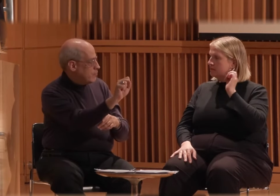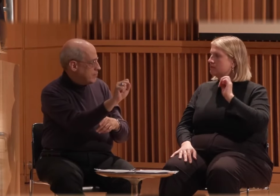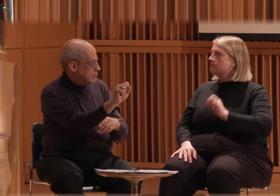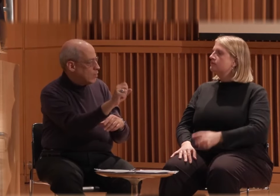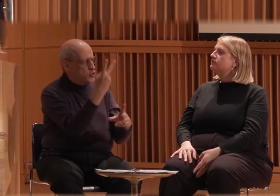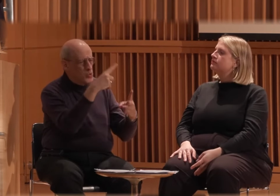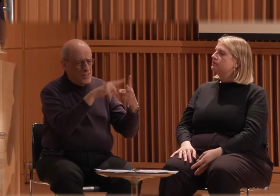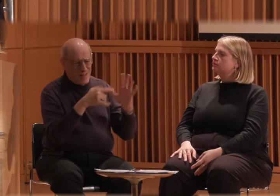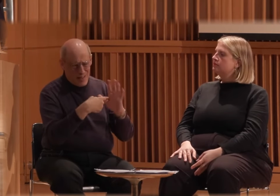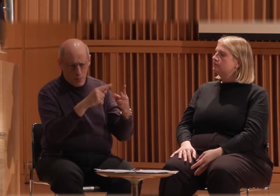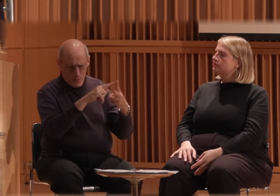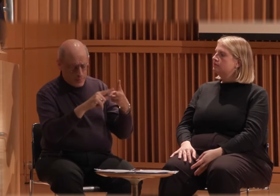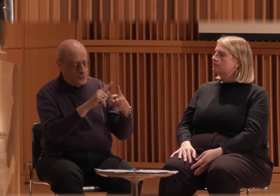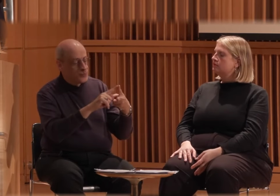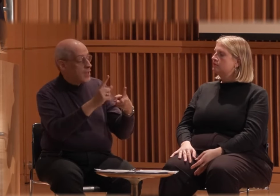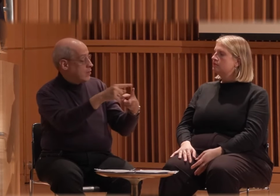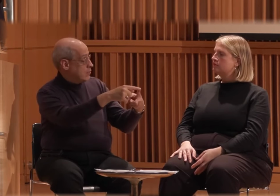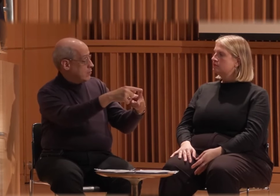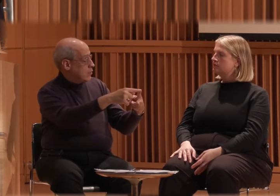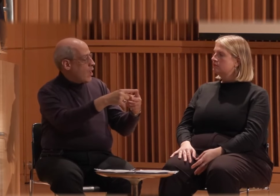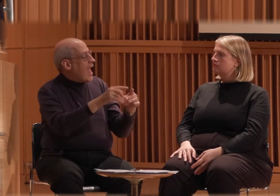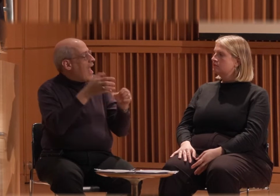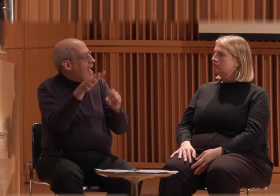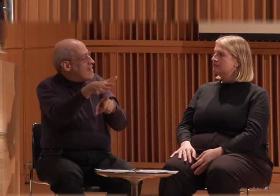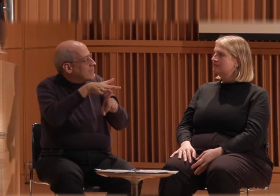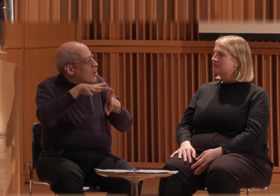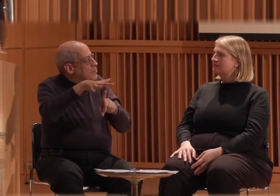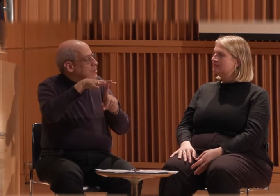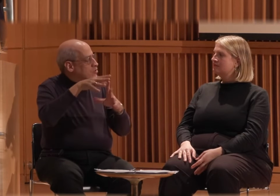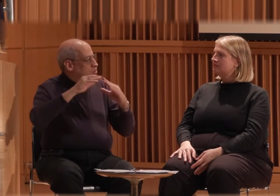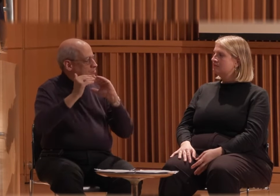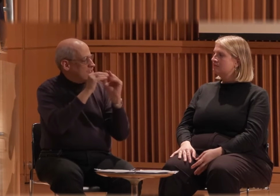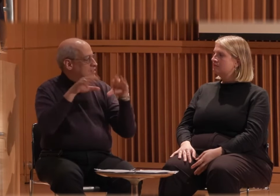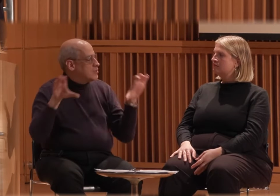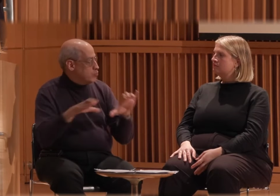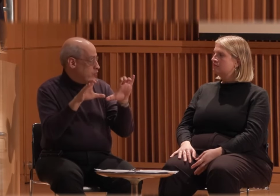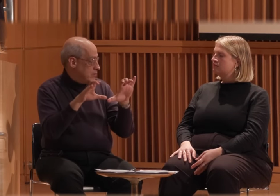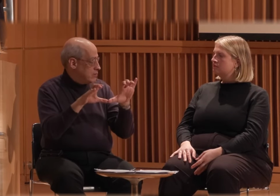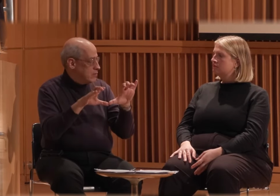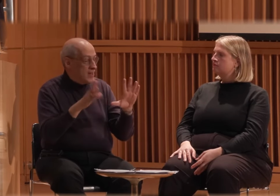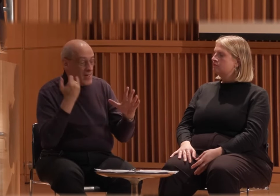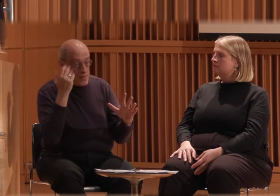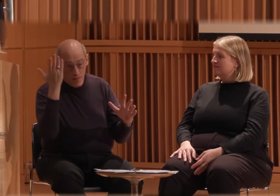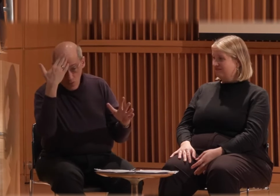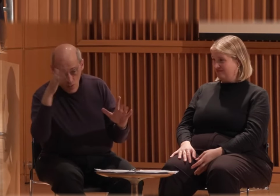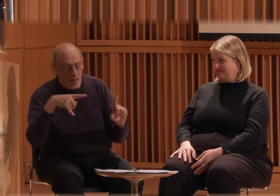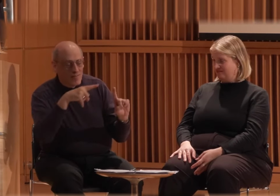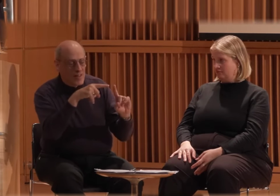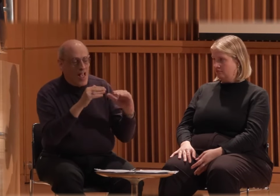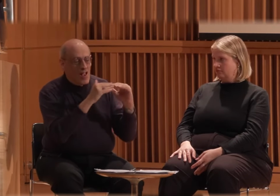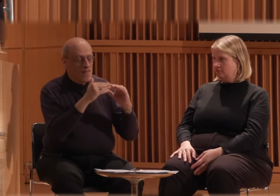two examples. First is the environmental justice movement. So for those who don't know, environmental justice